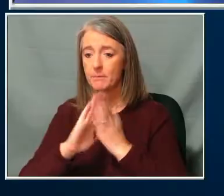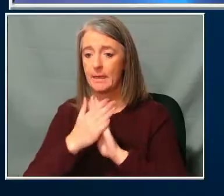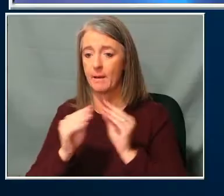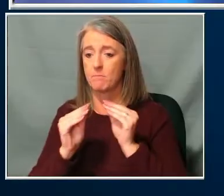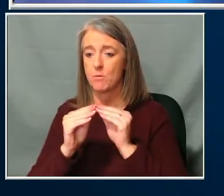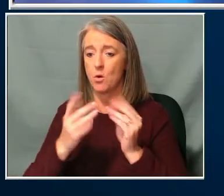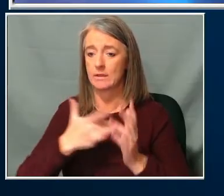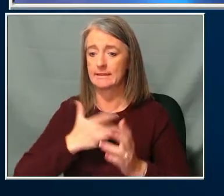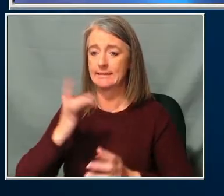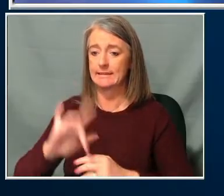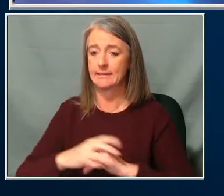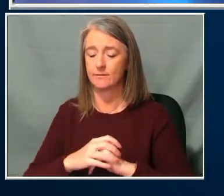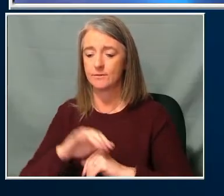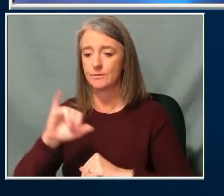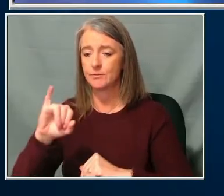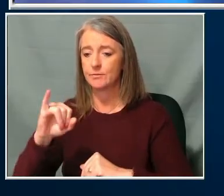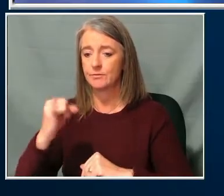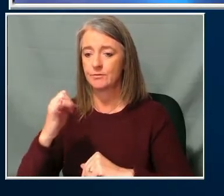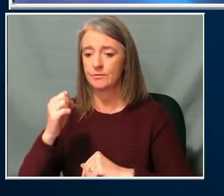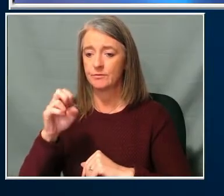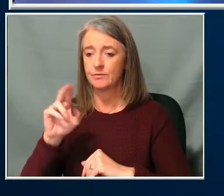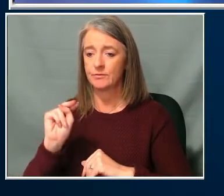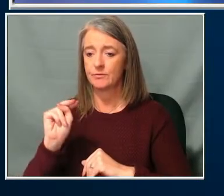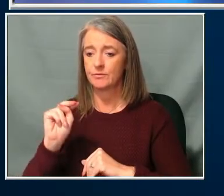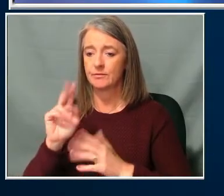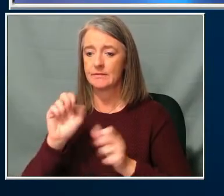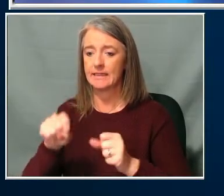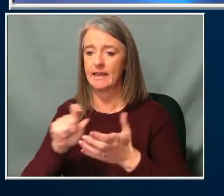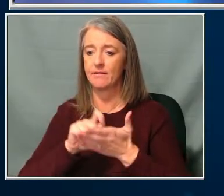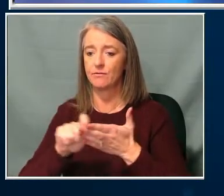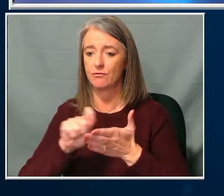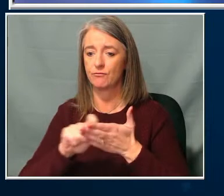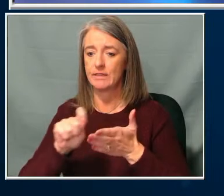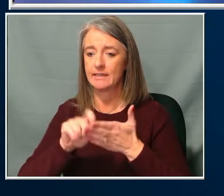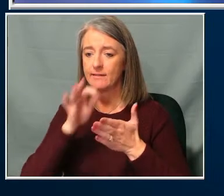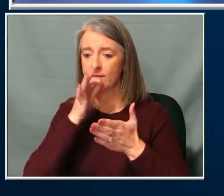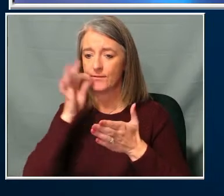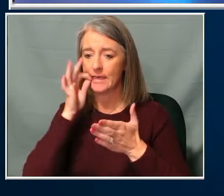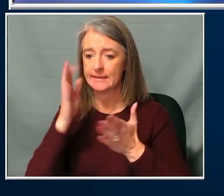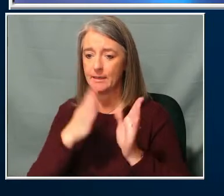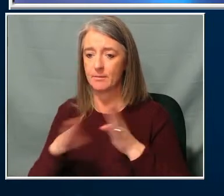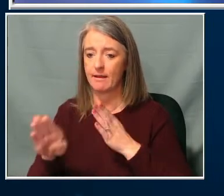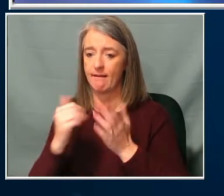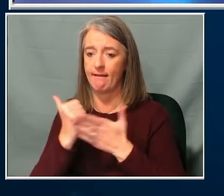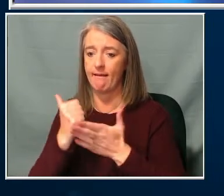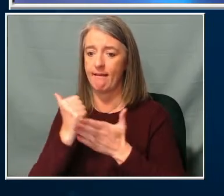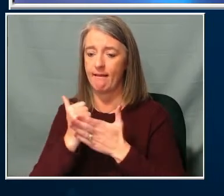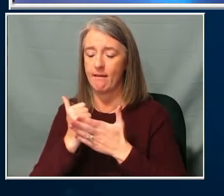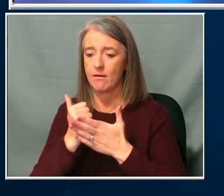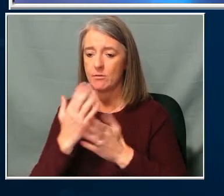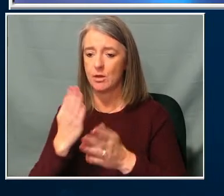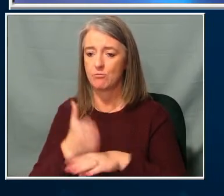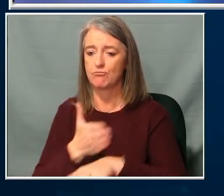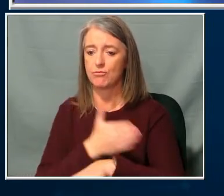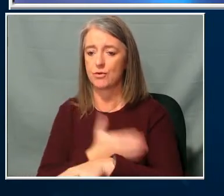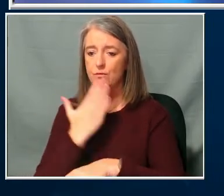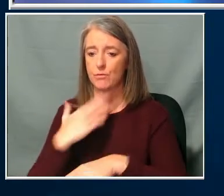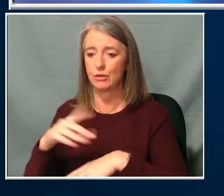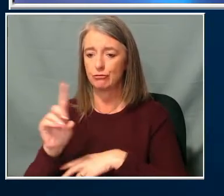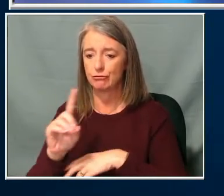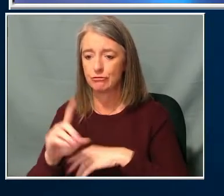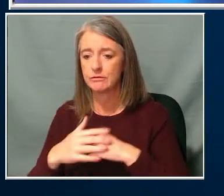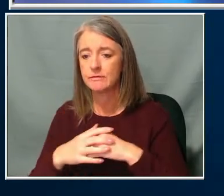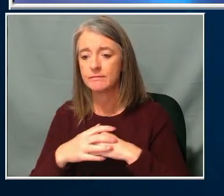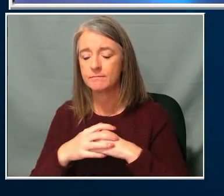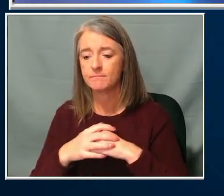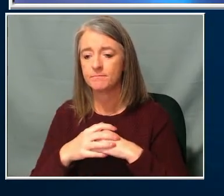So Gene wants to know if there's a place he could find like a written fasting plan that helps accomplish these blood sugar improvements. Is there research to go to where you could